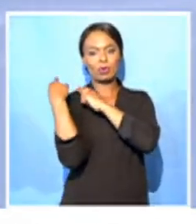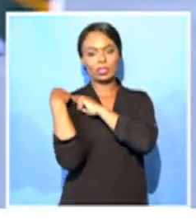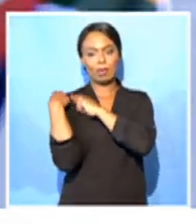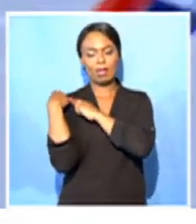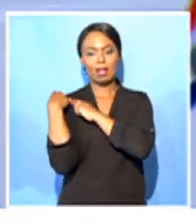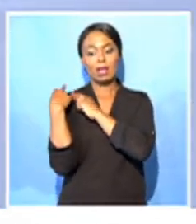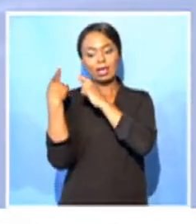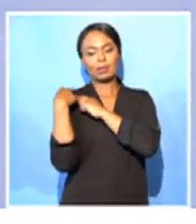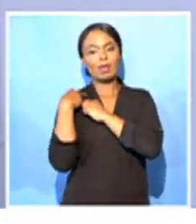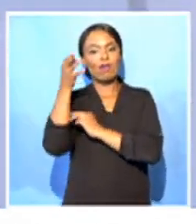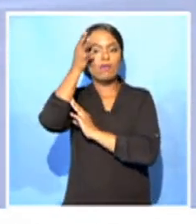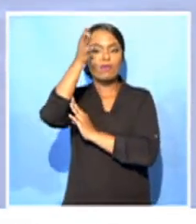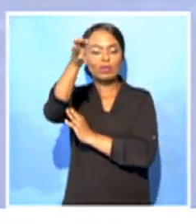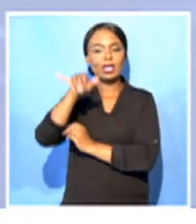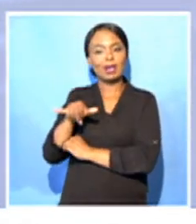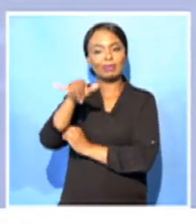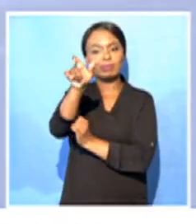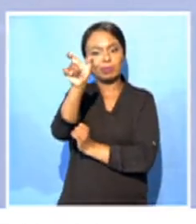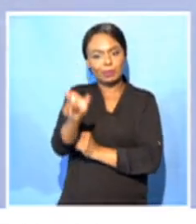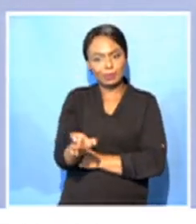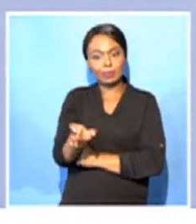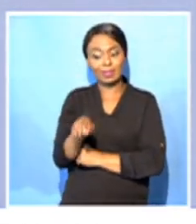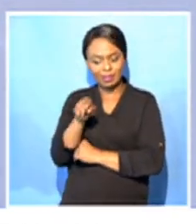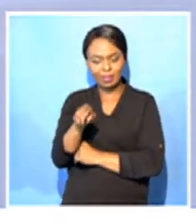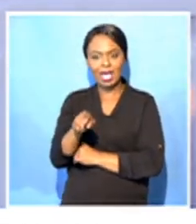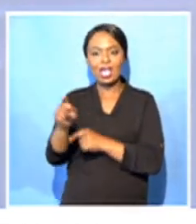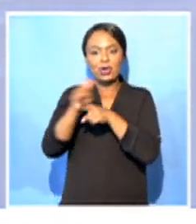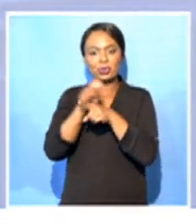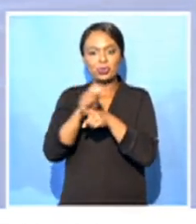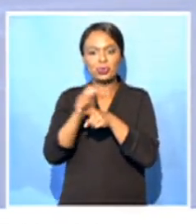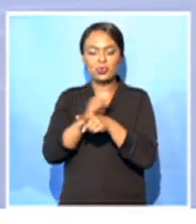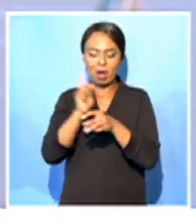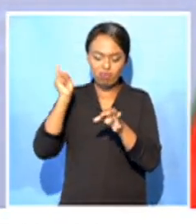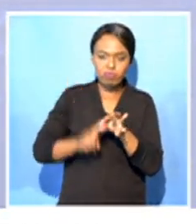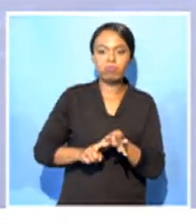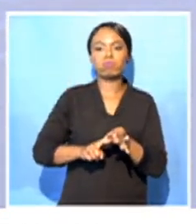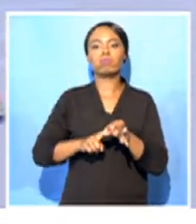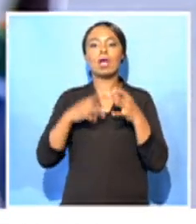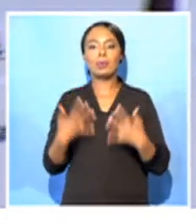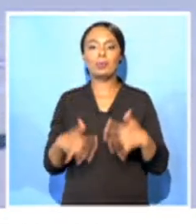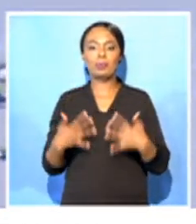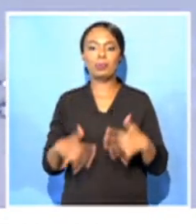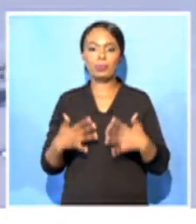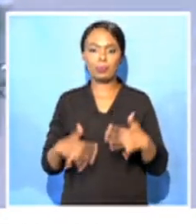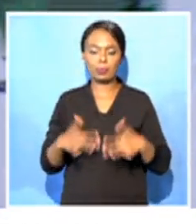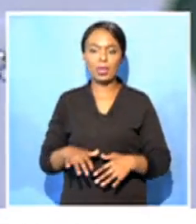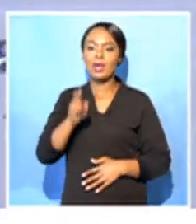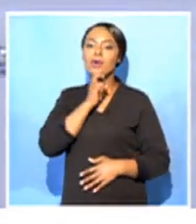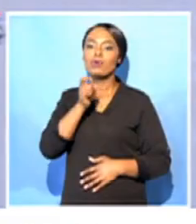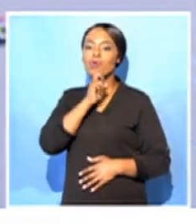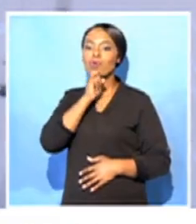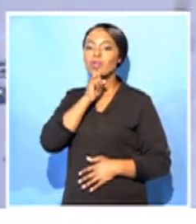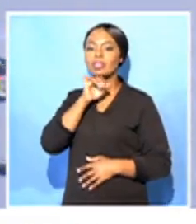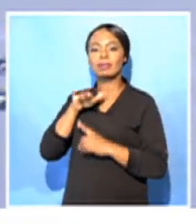that the future pilots of the Air Force are adequately trained using the aircraft